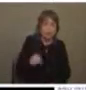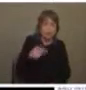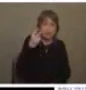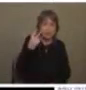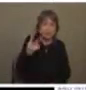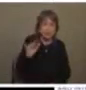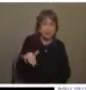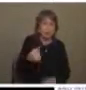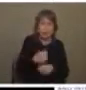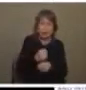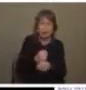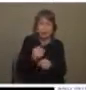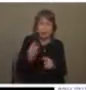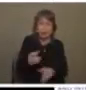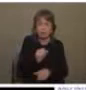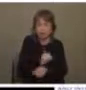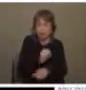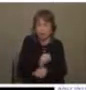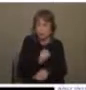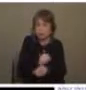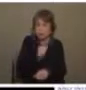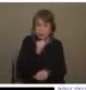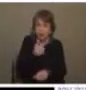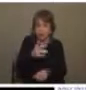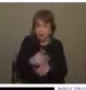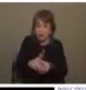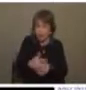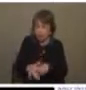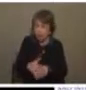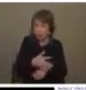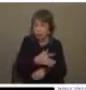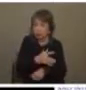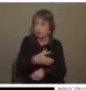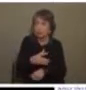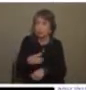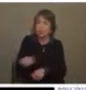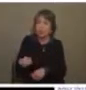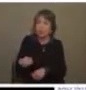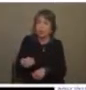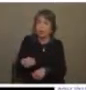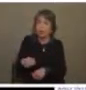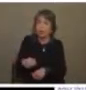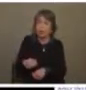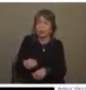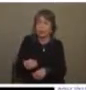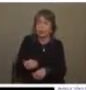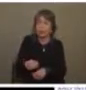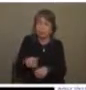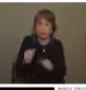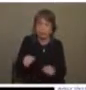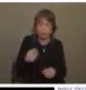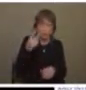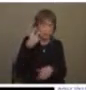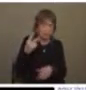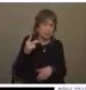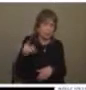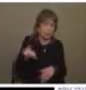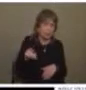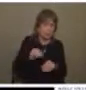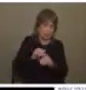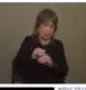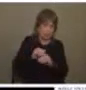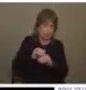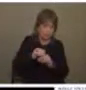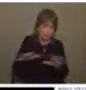and the timing of it is quite clear. You can move forward if you'd like. And you can see the effects of that collapse